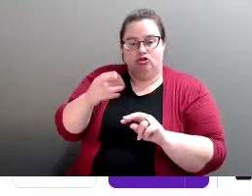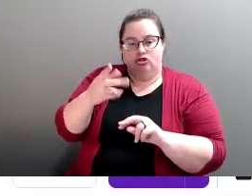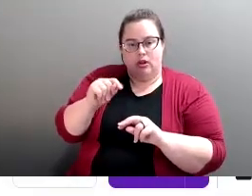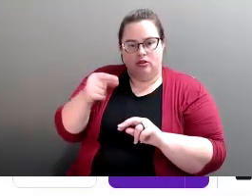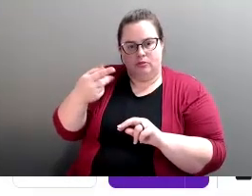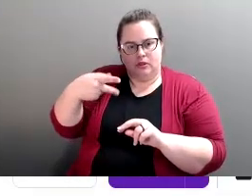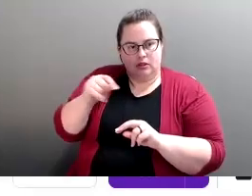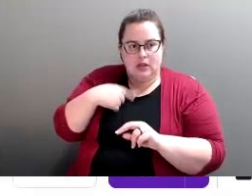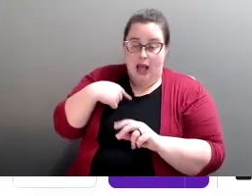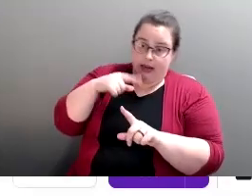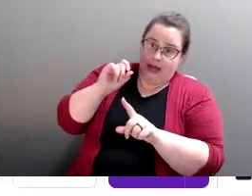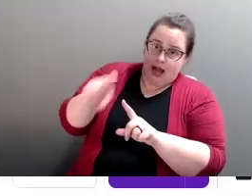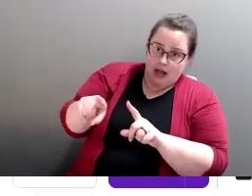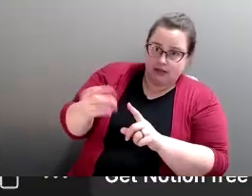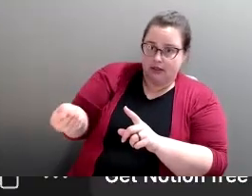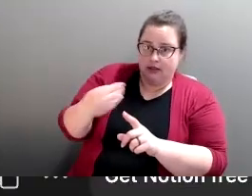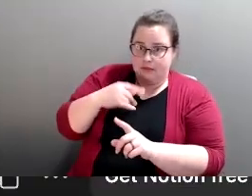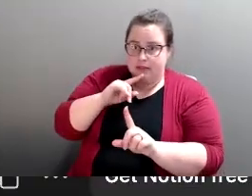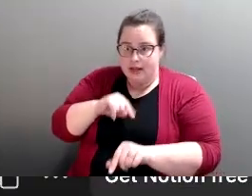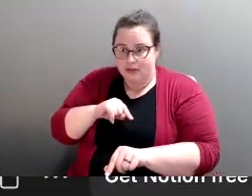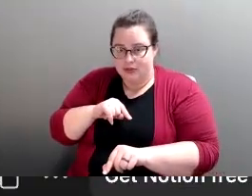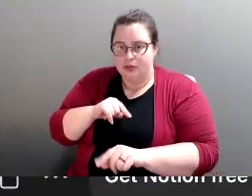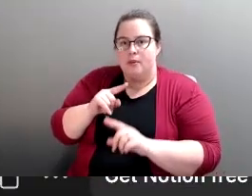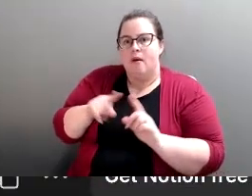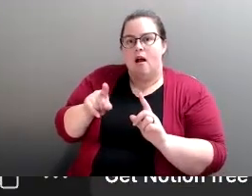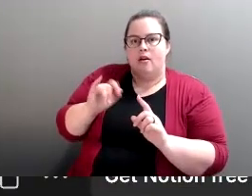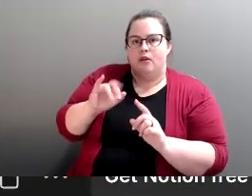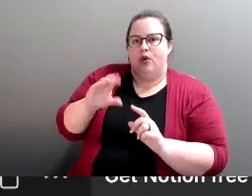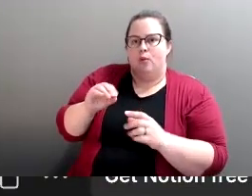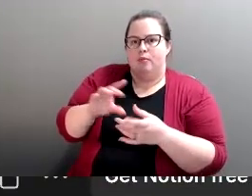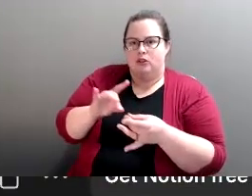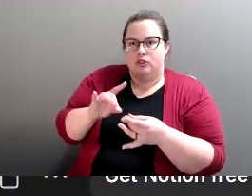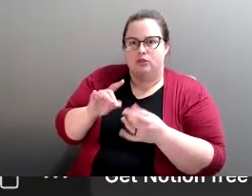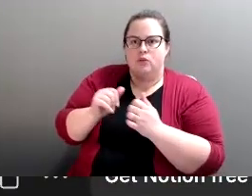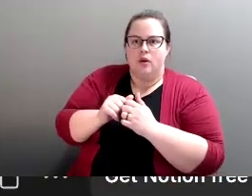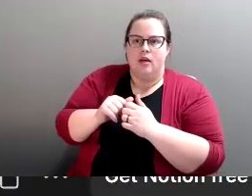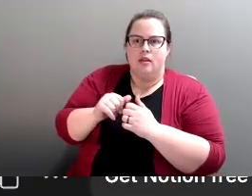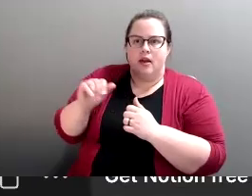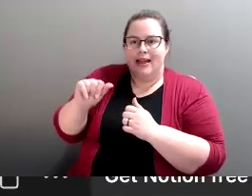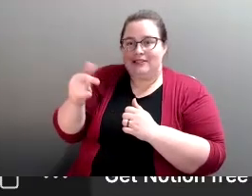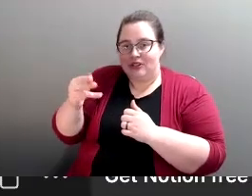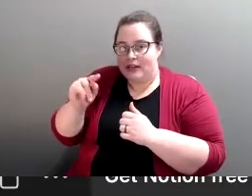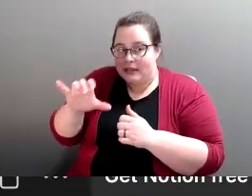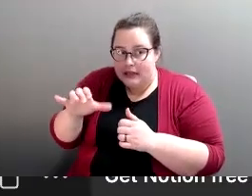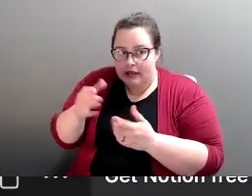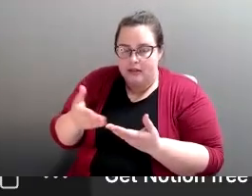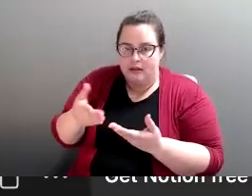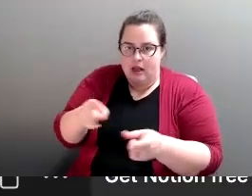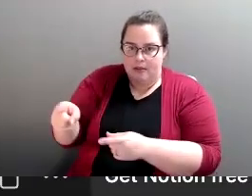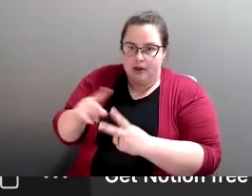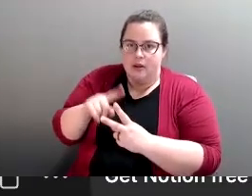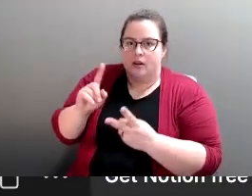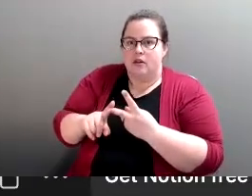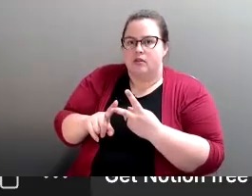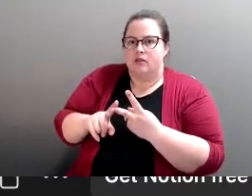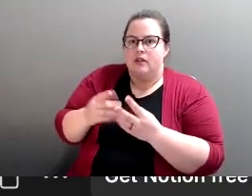yeah, I can ask it a question, it gives me answers. But like, Rio said about, there's agentic things going on. There's a lot of things with like vision. There's a lot of things